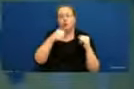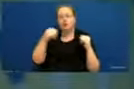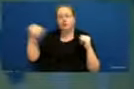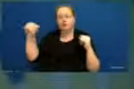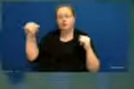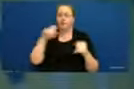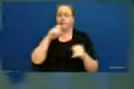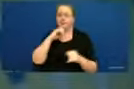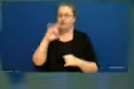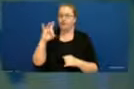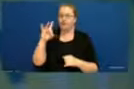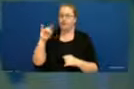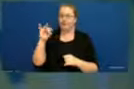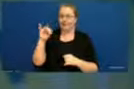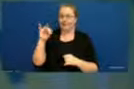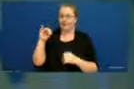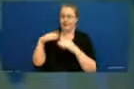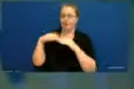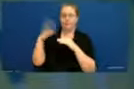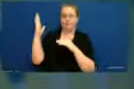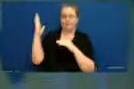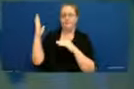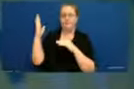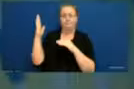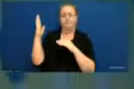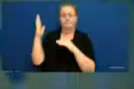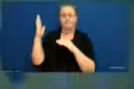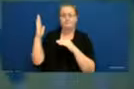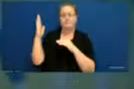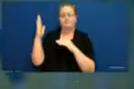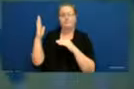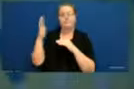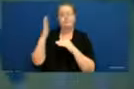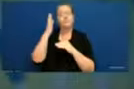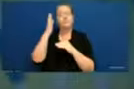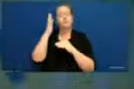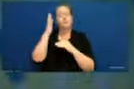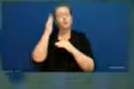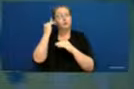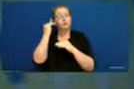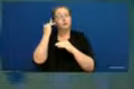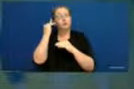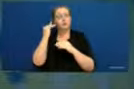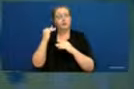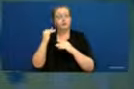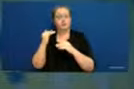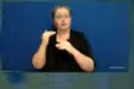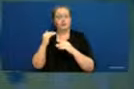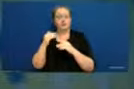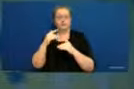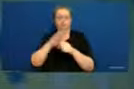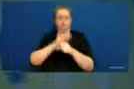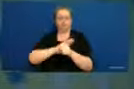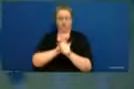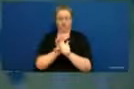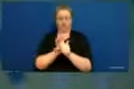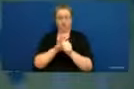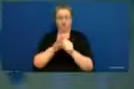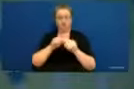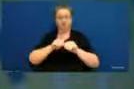line reflects people 80 years of age and older. And that is because our first part of